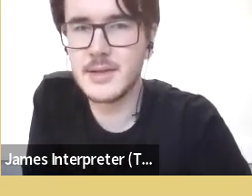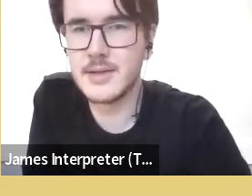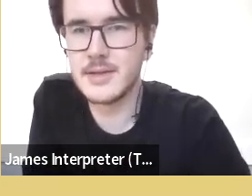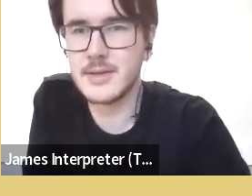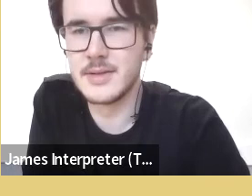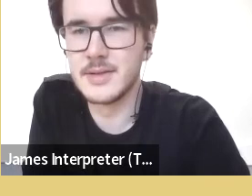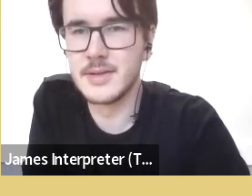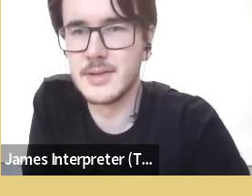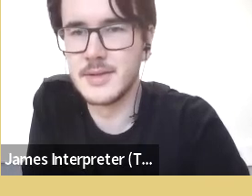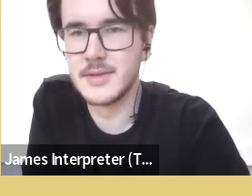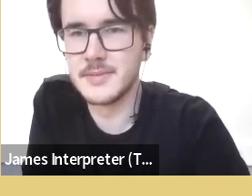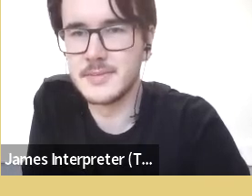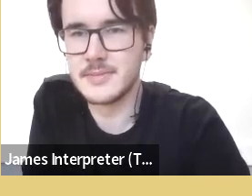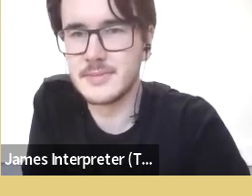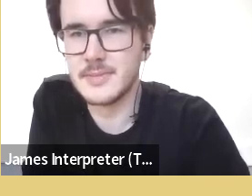Like.